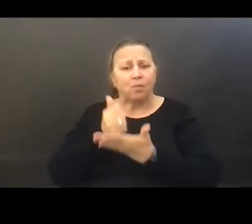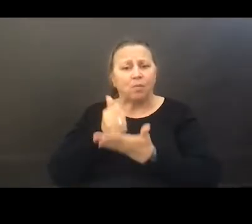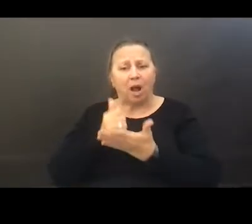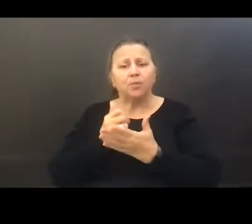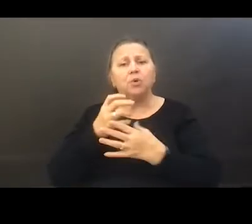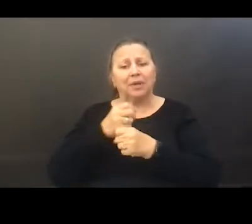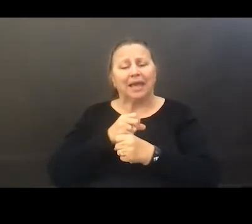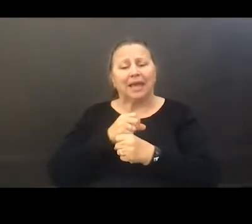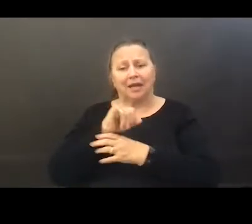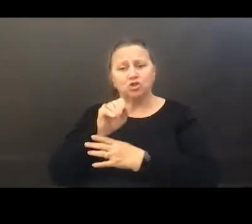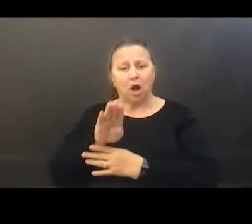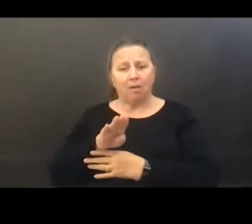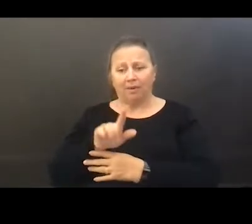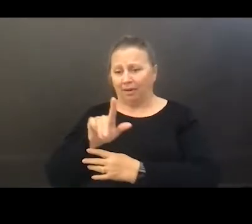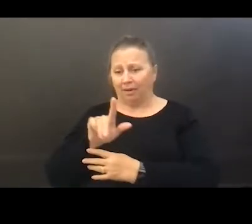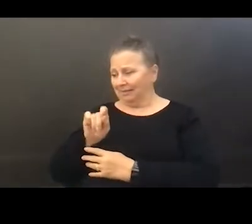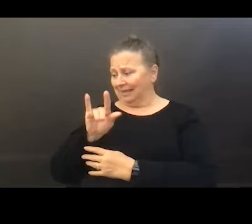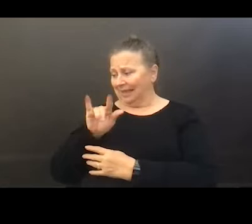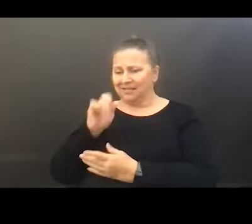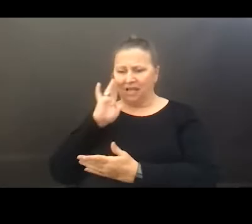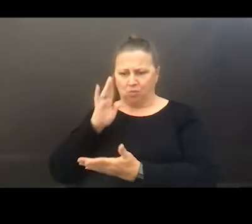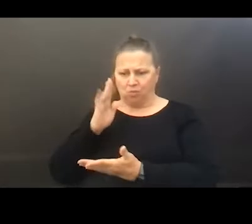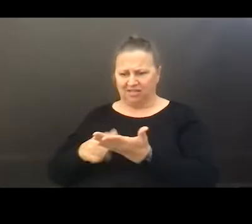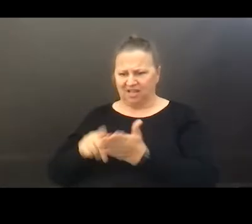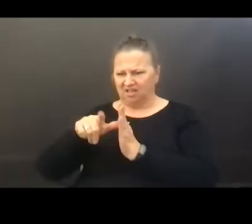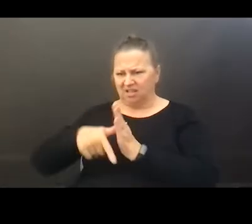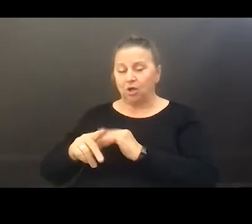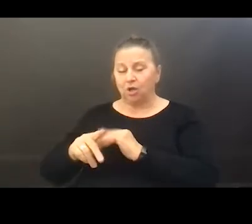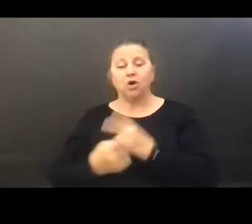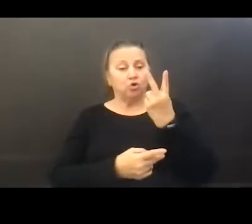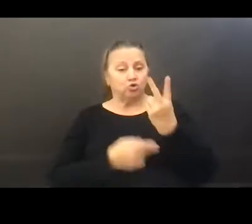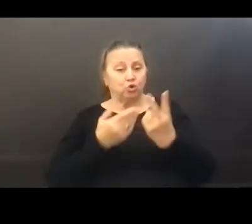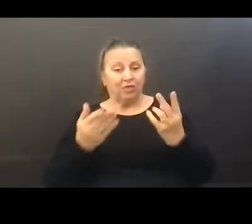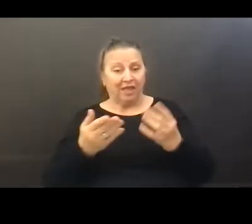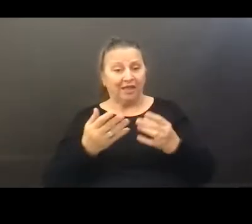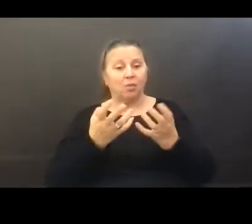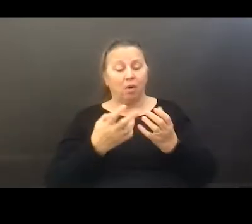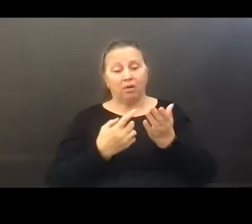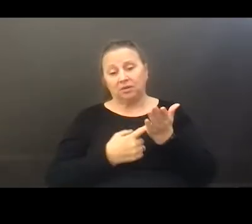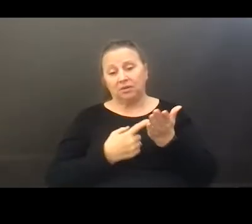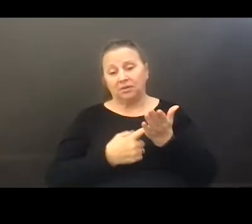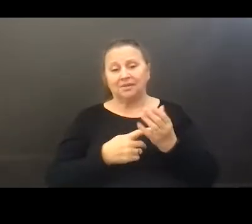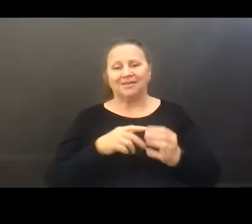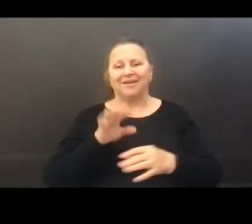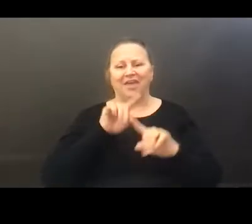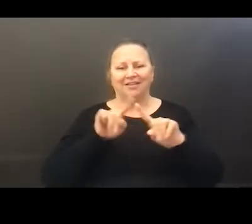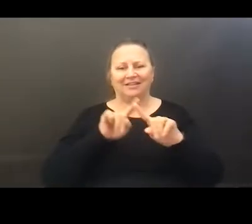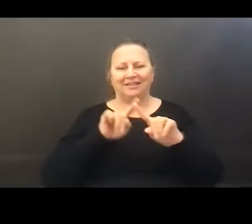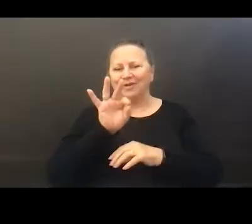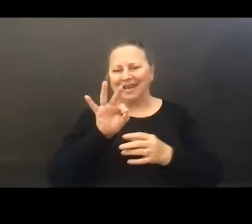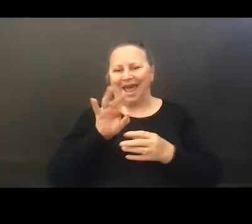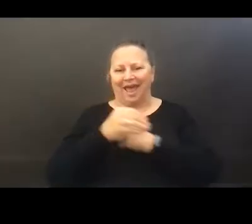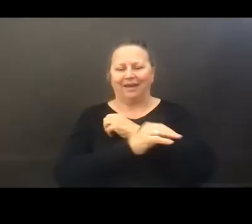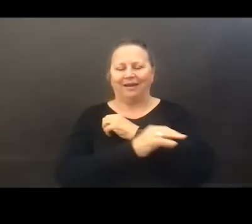and Leslie will be talking to you more about that. 2 things that I'd like to highlight in our offices, in our 9 offices that we have in